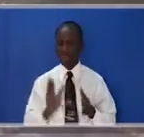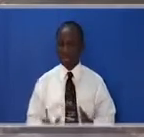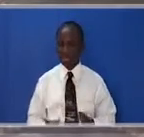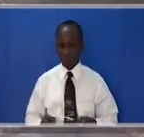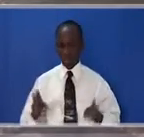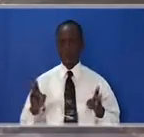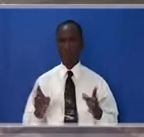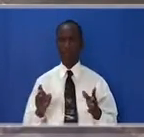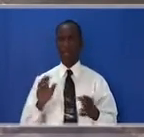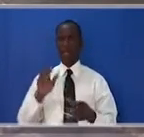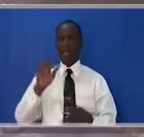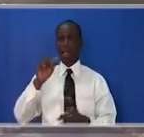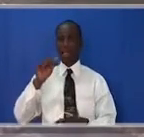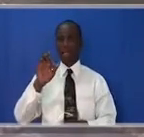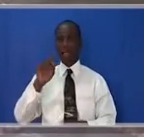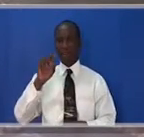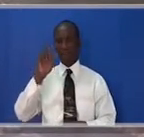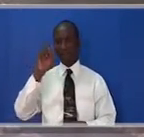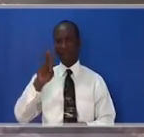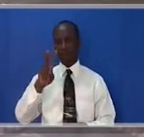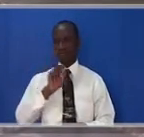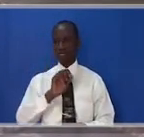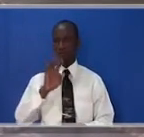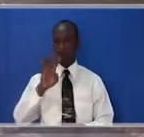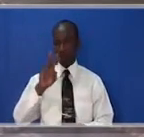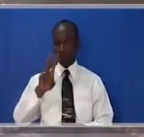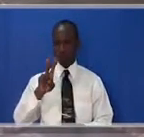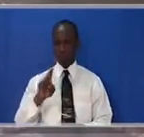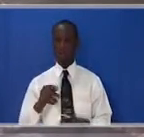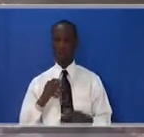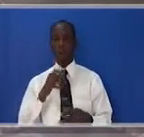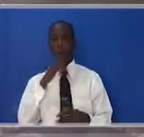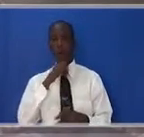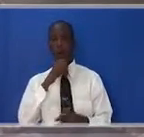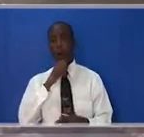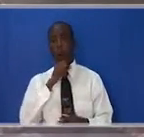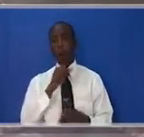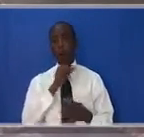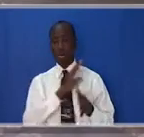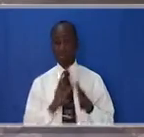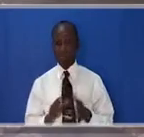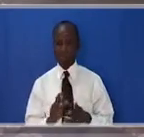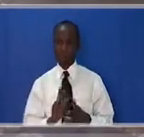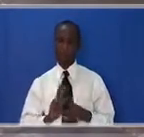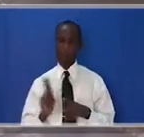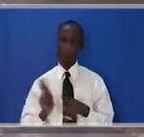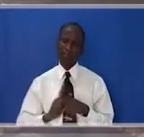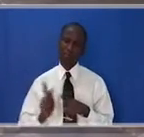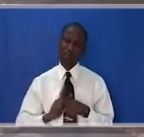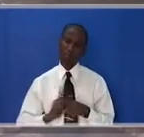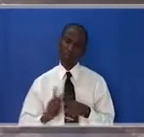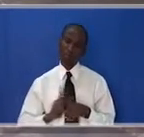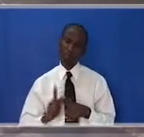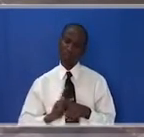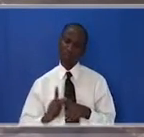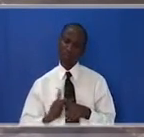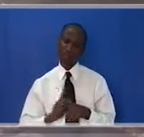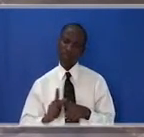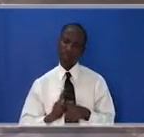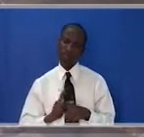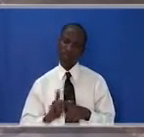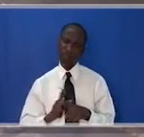2:42 o se na wo kura suma fo ni nkyerekyere asuma fo ni nkyerekyere ebi ni se se Christo fo ye be